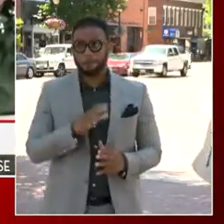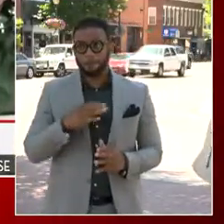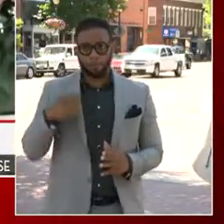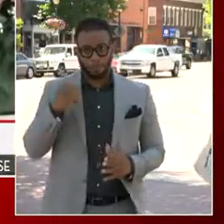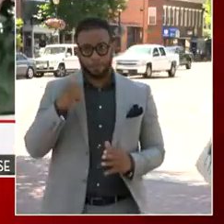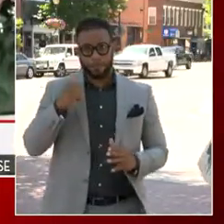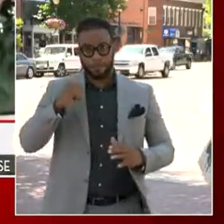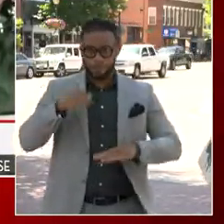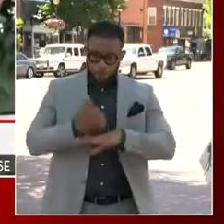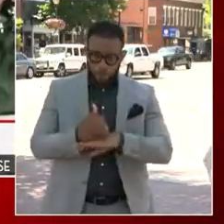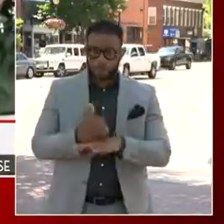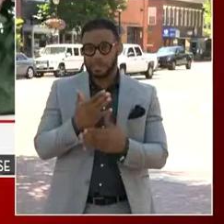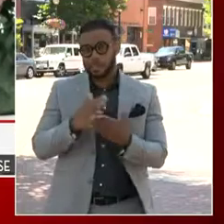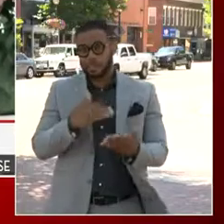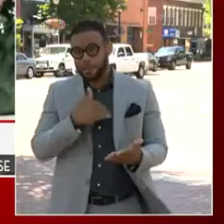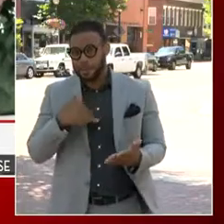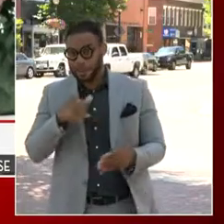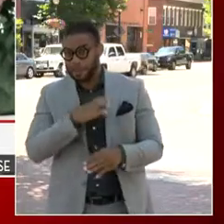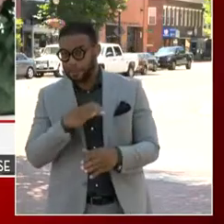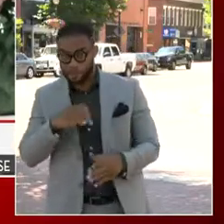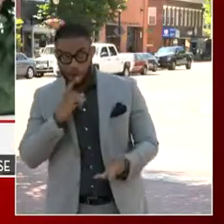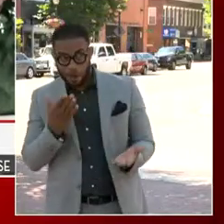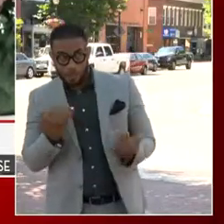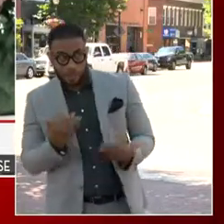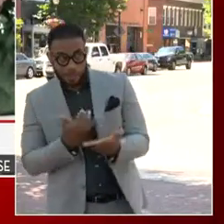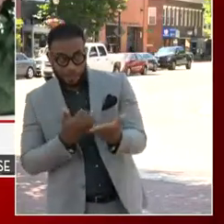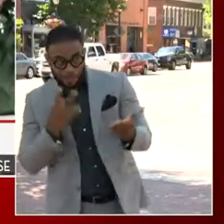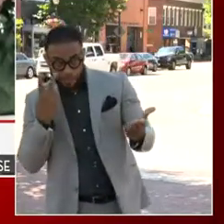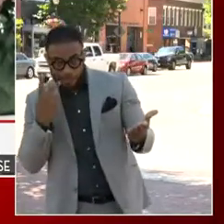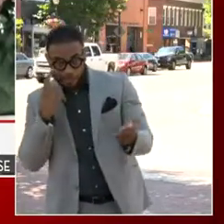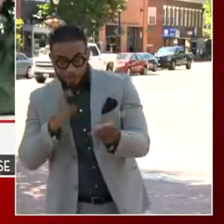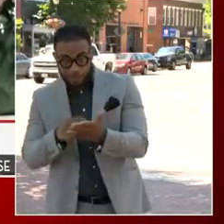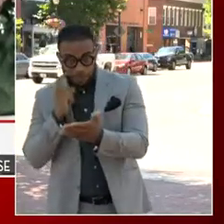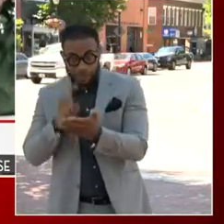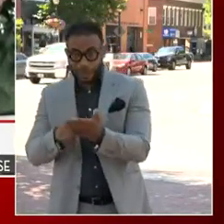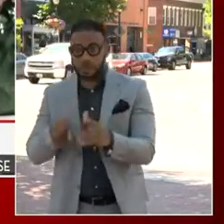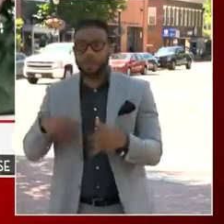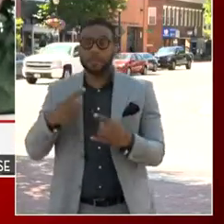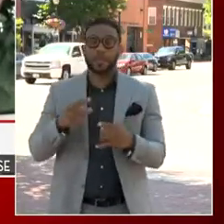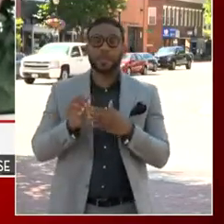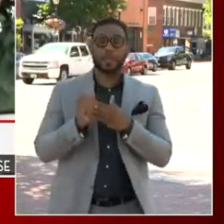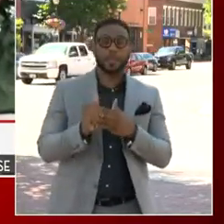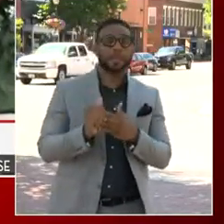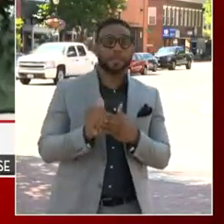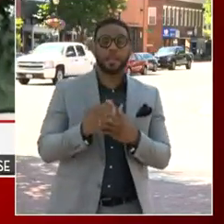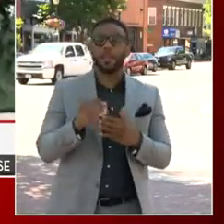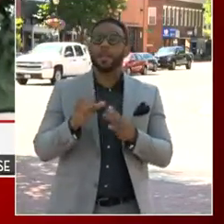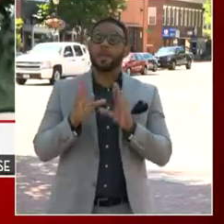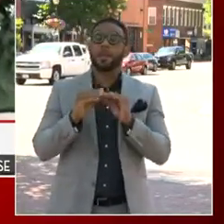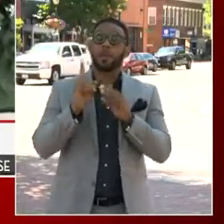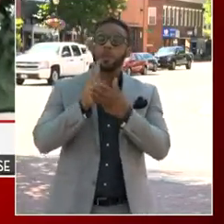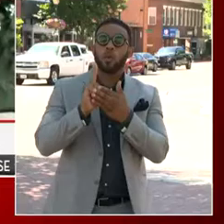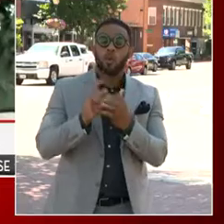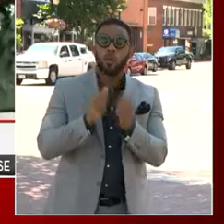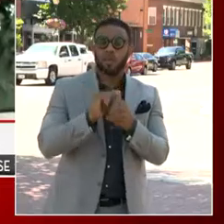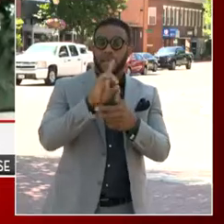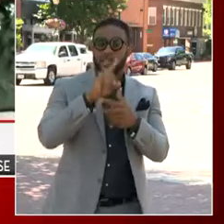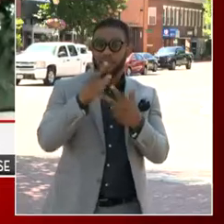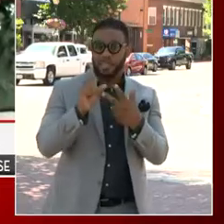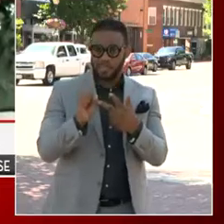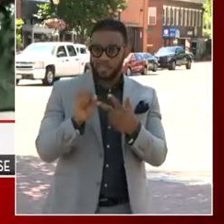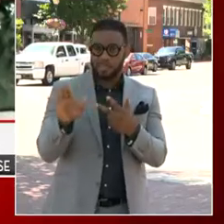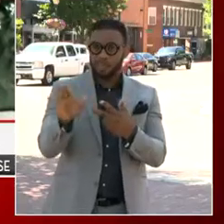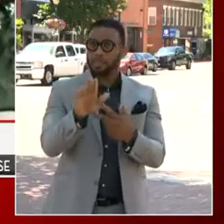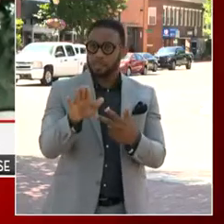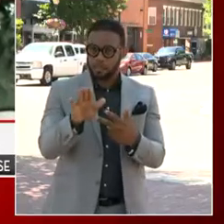was formed. Some of the members of that committee are here today, that has been meeting weekly with DGS and